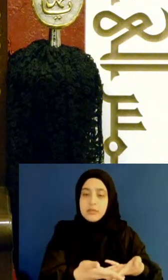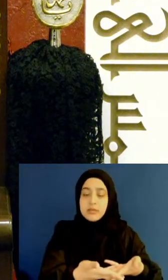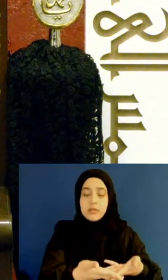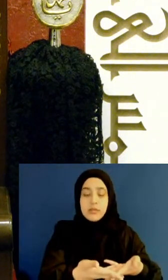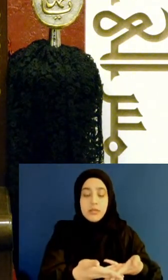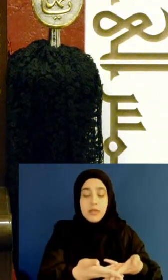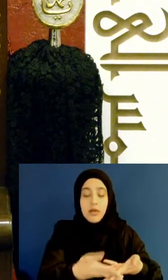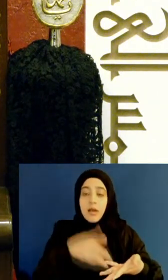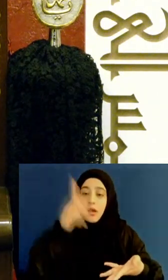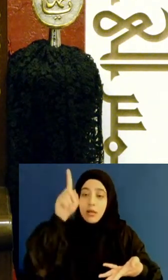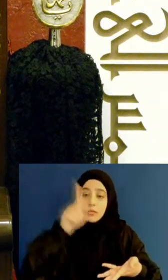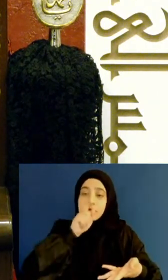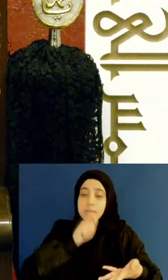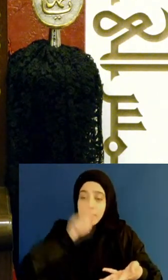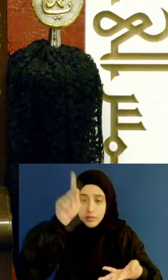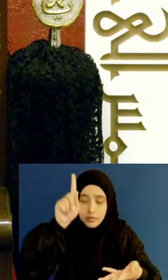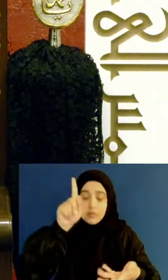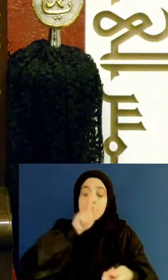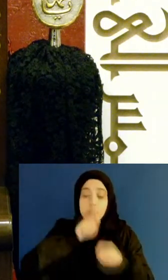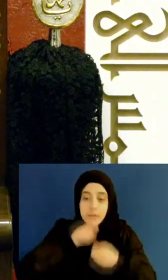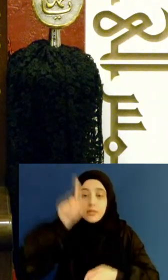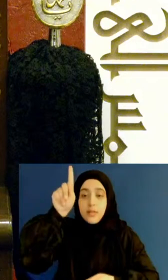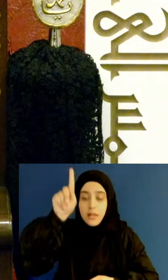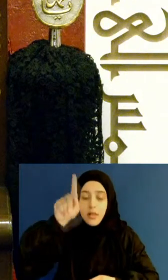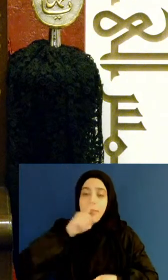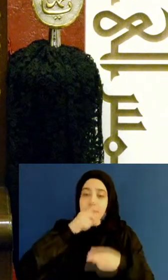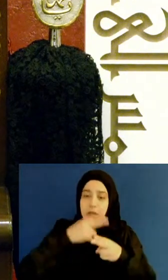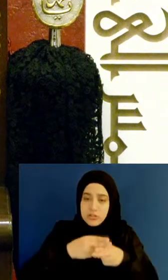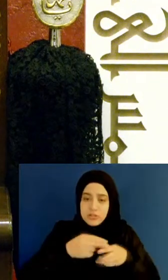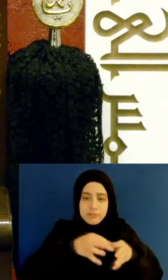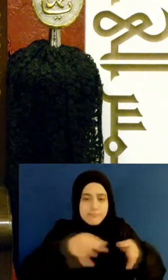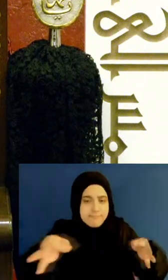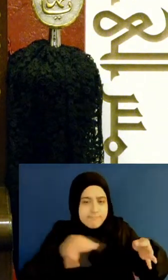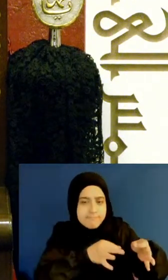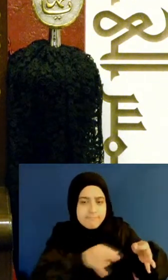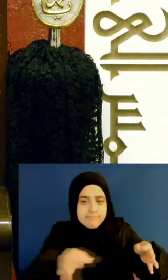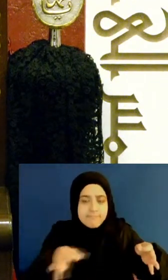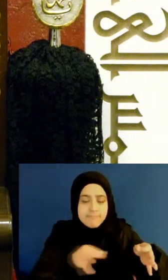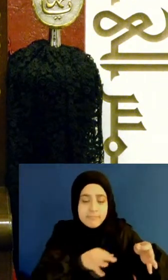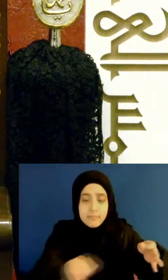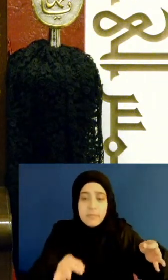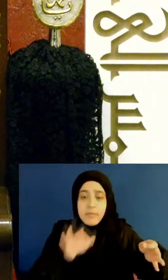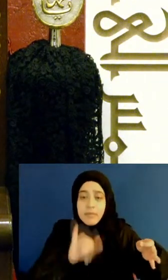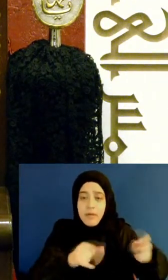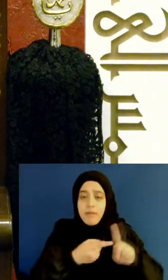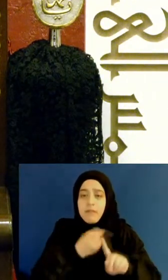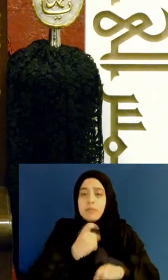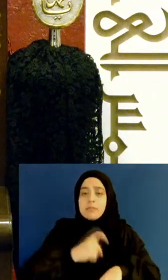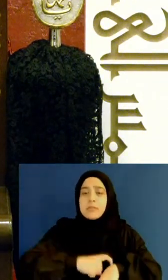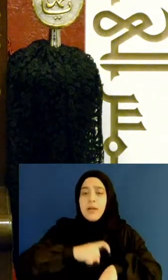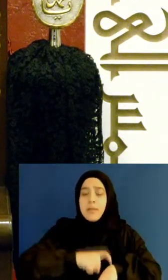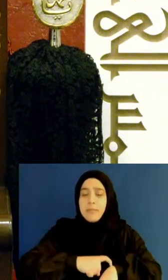mentions for us passages from the times of the previous Anbiya.